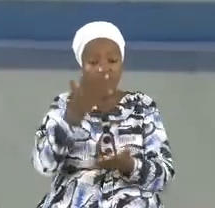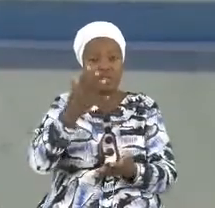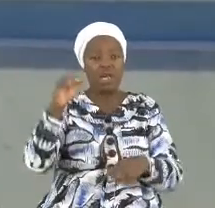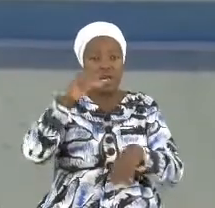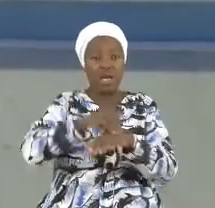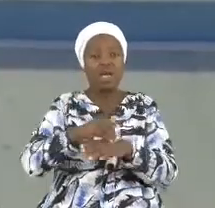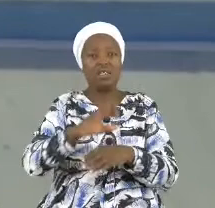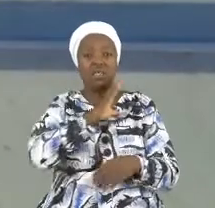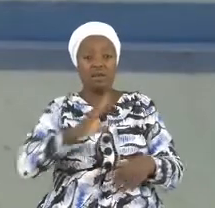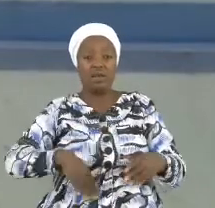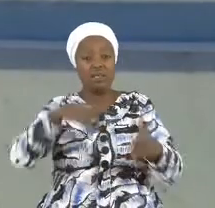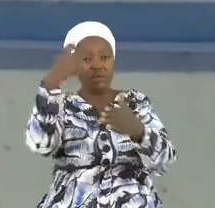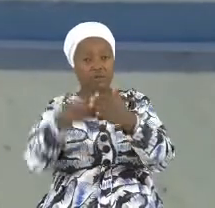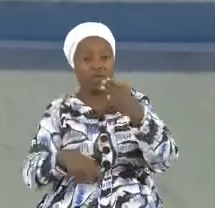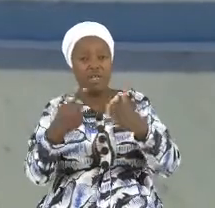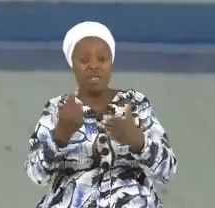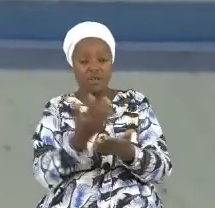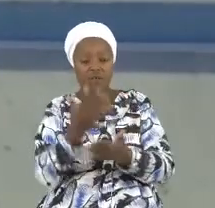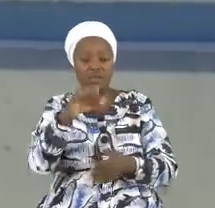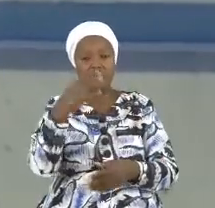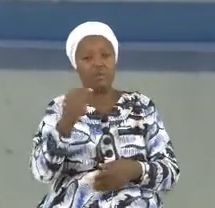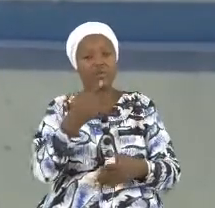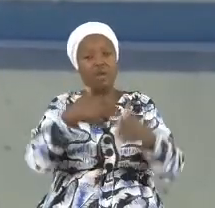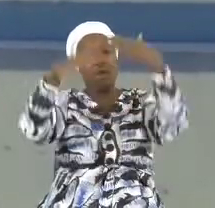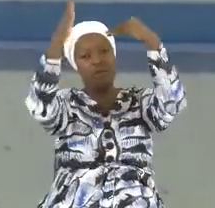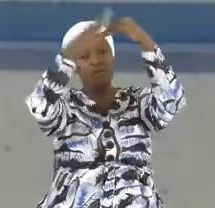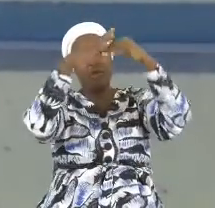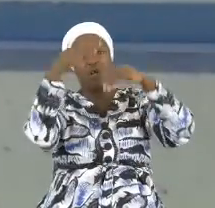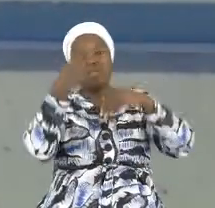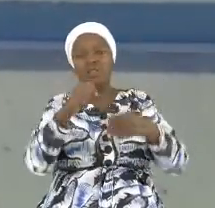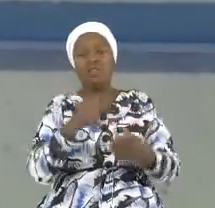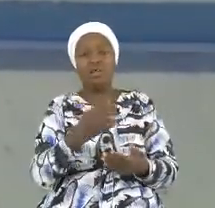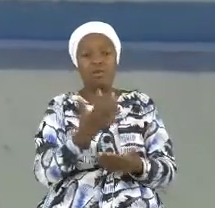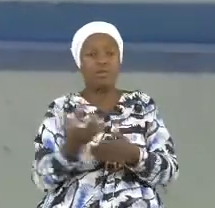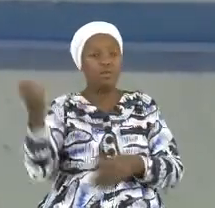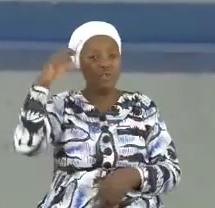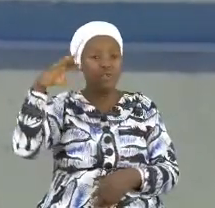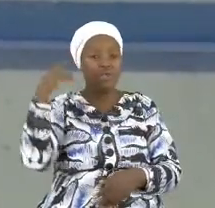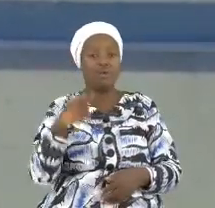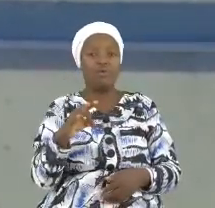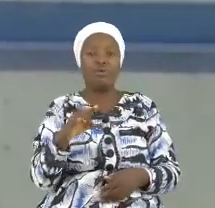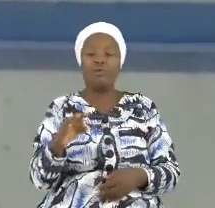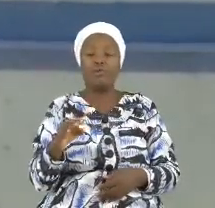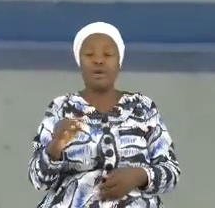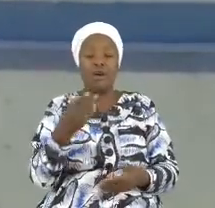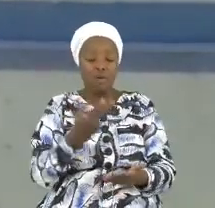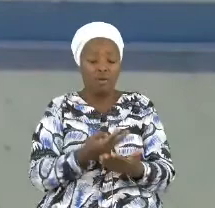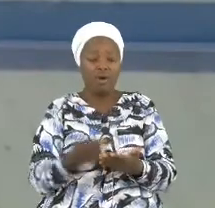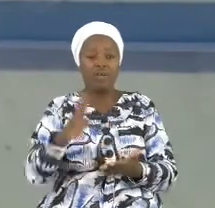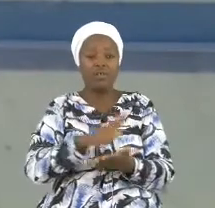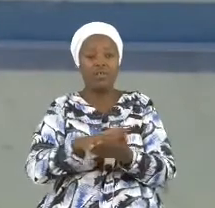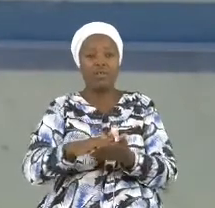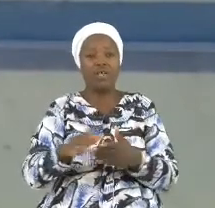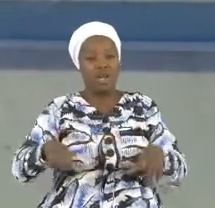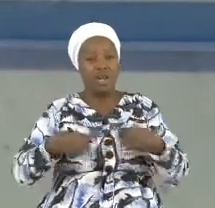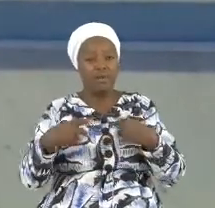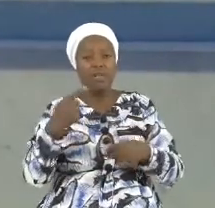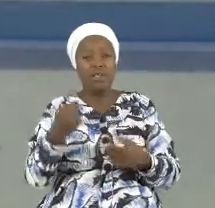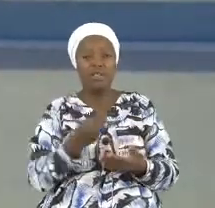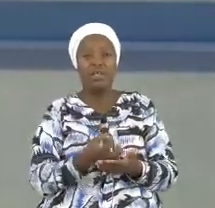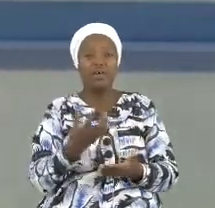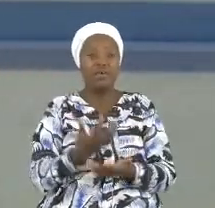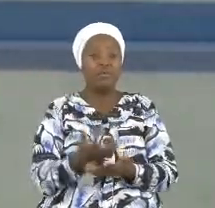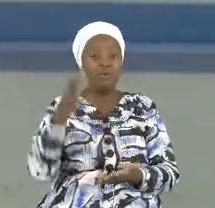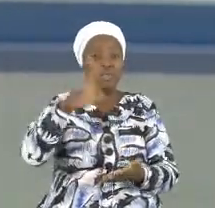riches of heaven, the riches of the righteous life, and the riches of the mighty power of